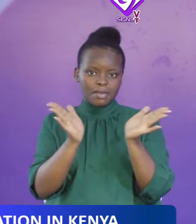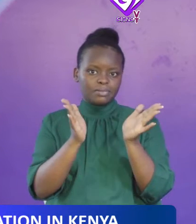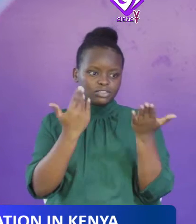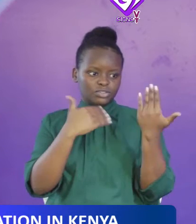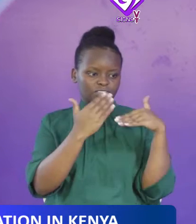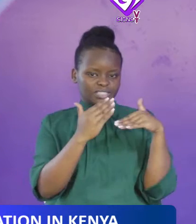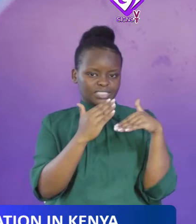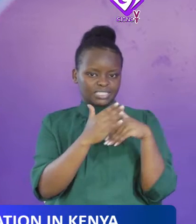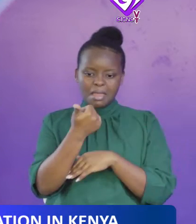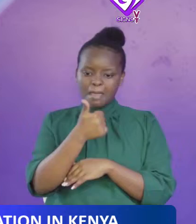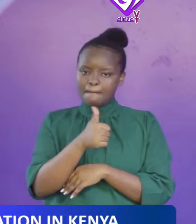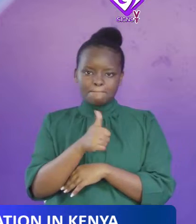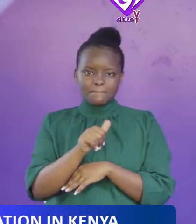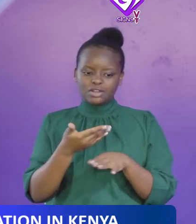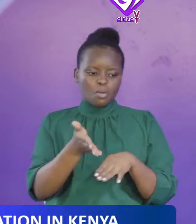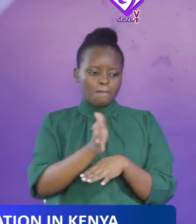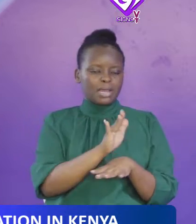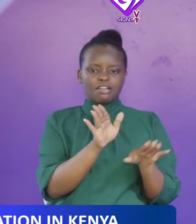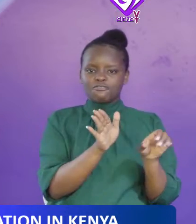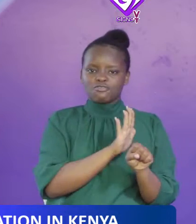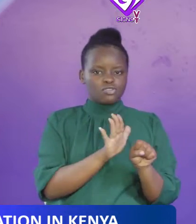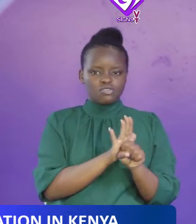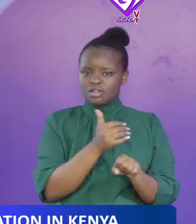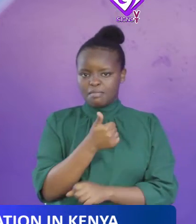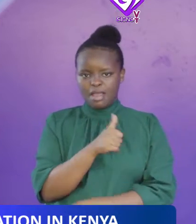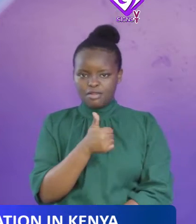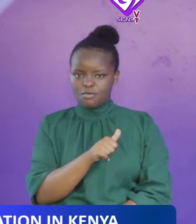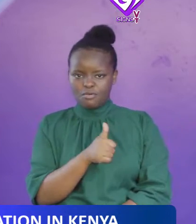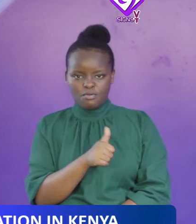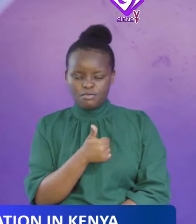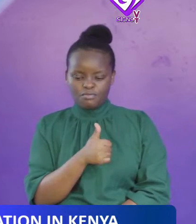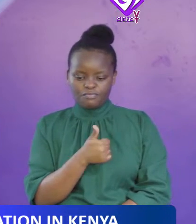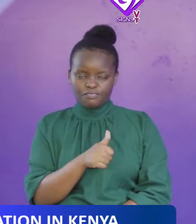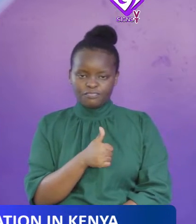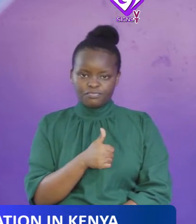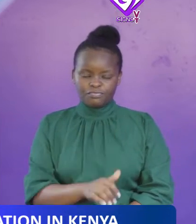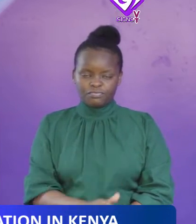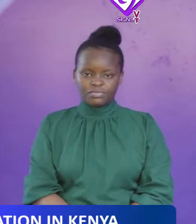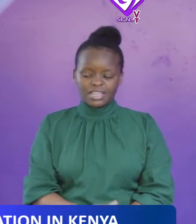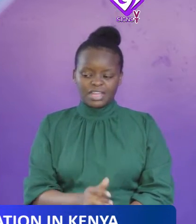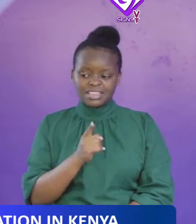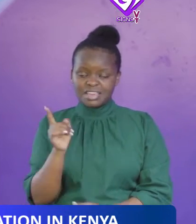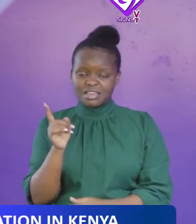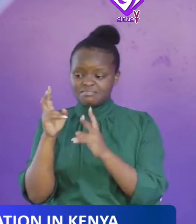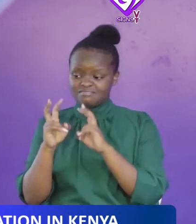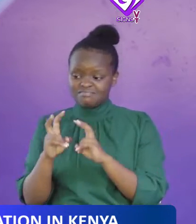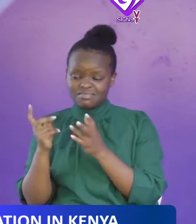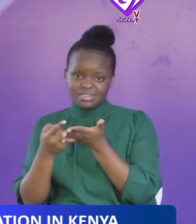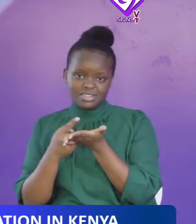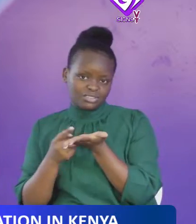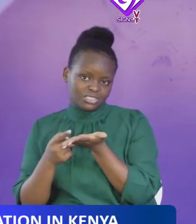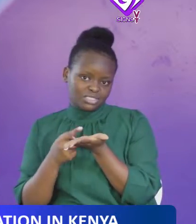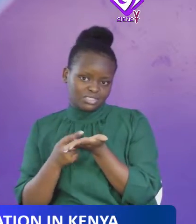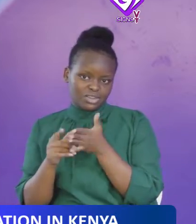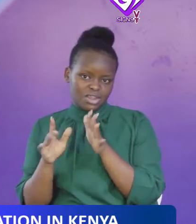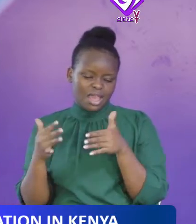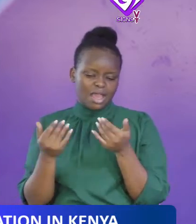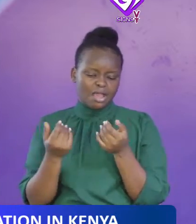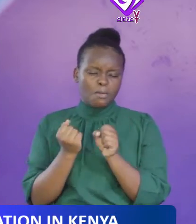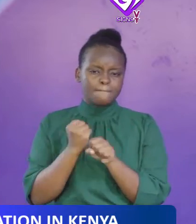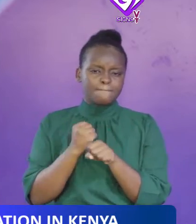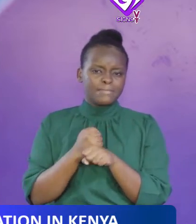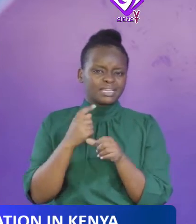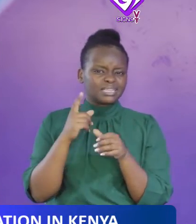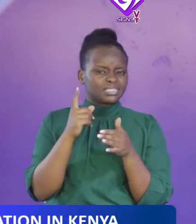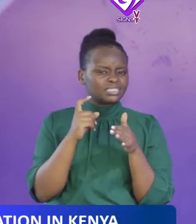yet resumed fully. Yeah, so they're still on the negotiation path with the government. How do we make education affordable and also make it make